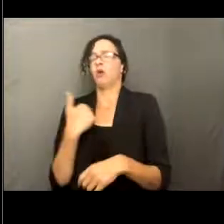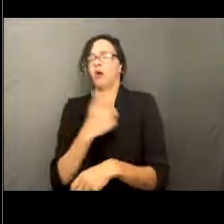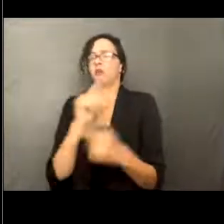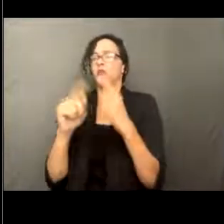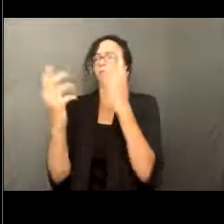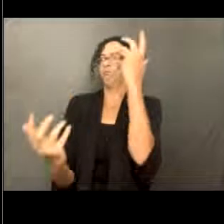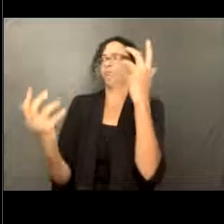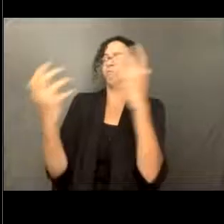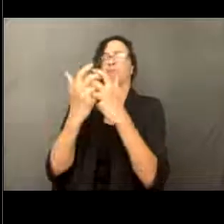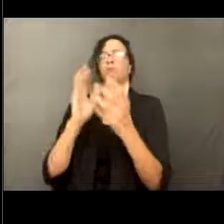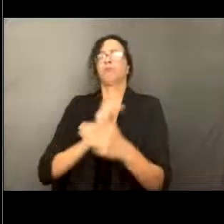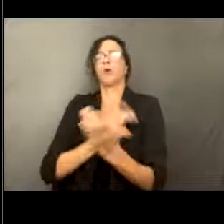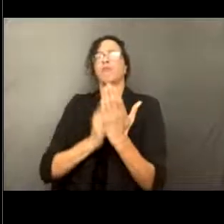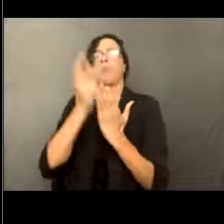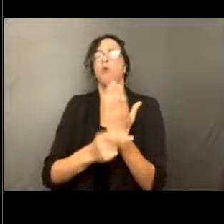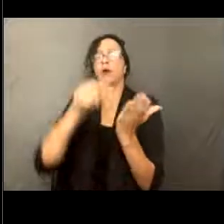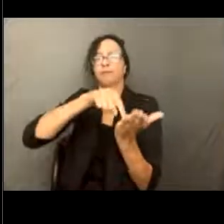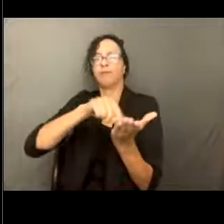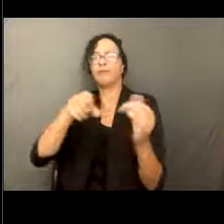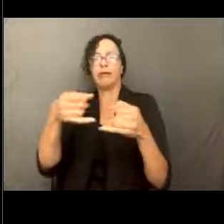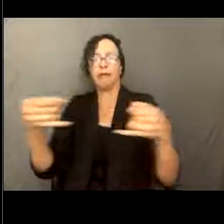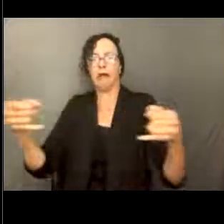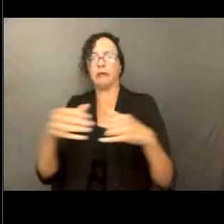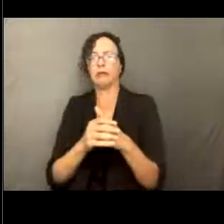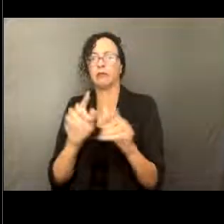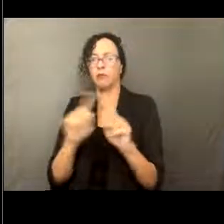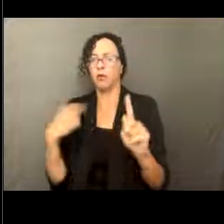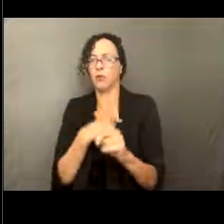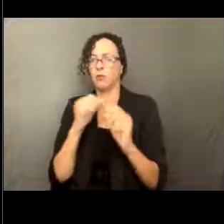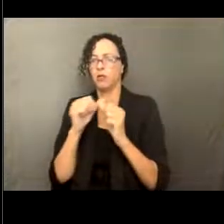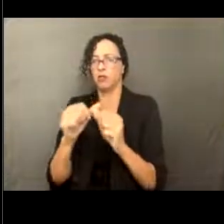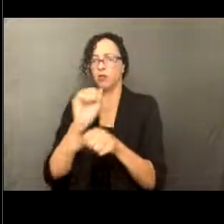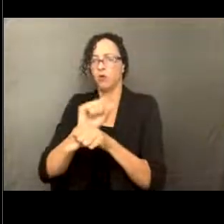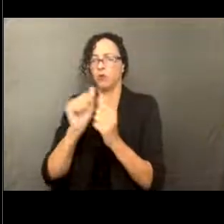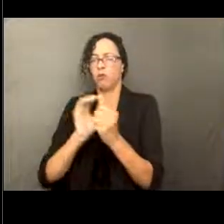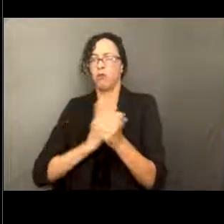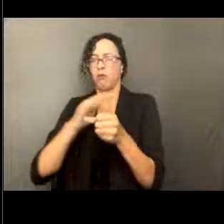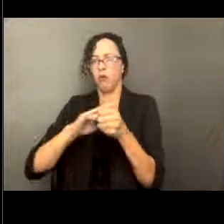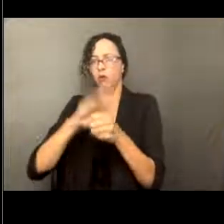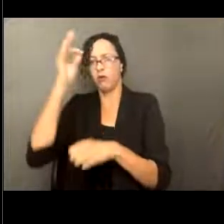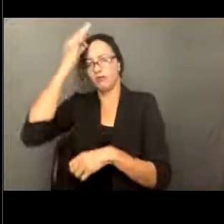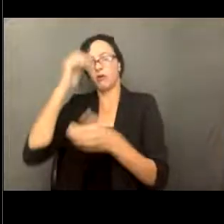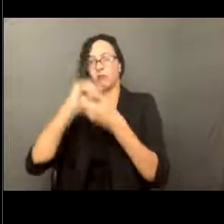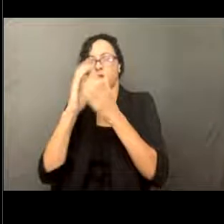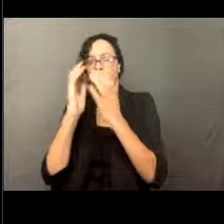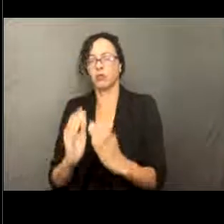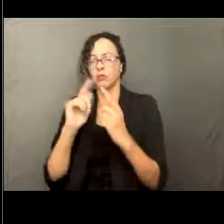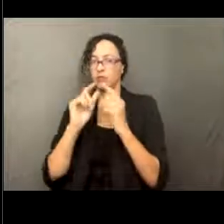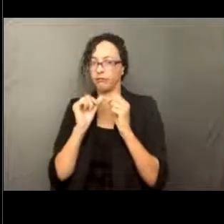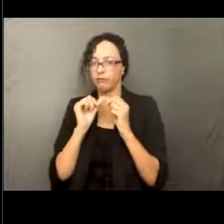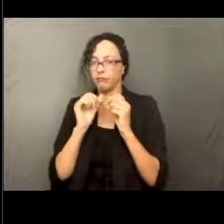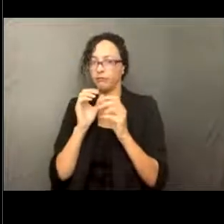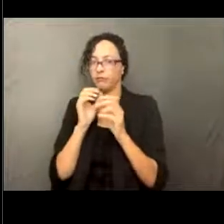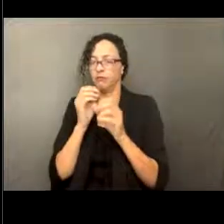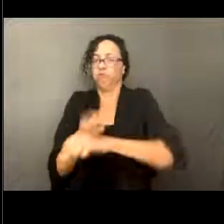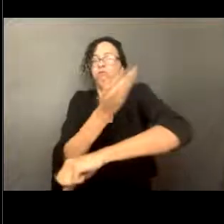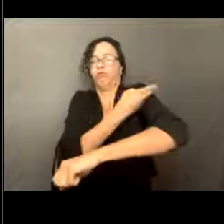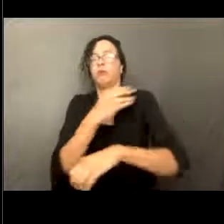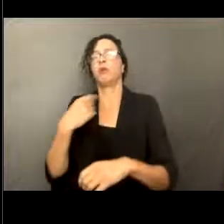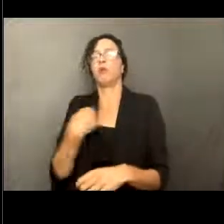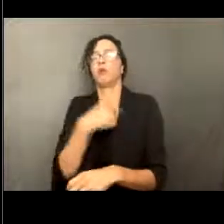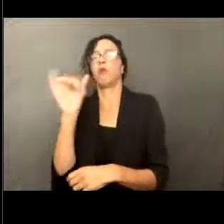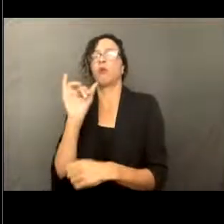continue to work with our federal and local partners to make available the best information that we have. We also continue engaging in the